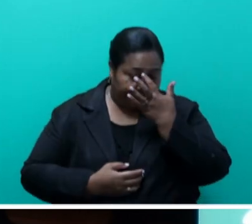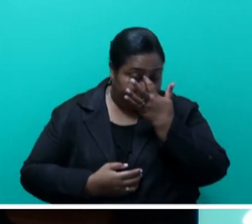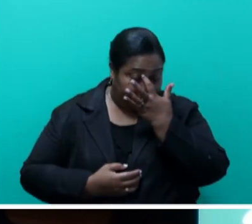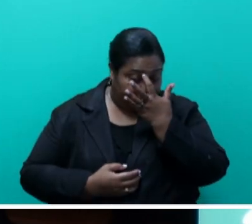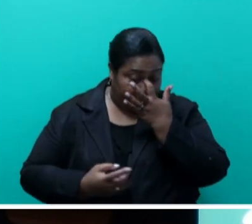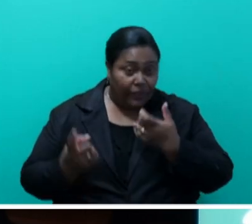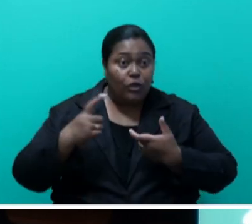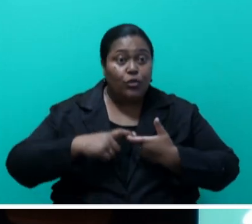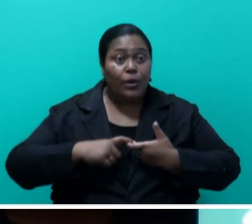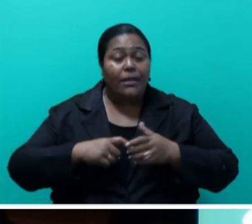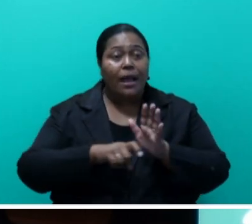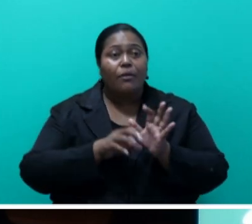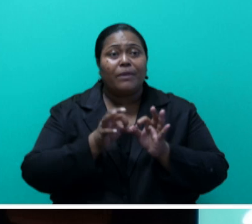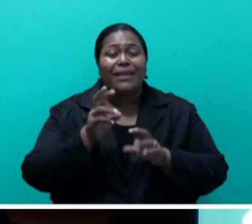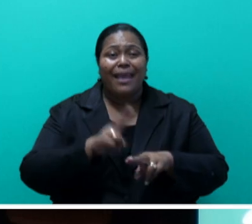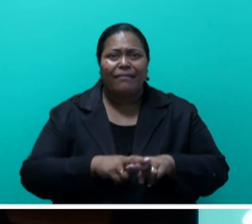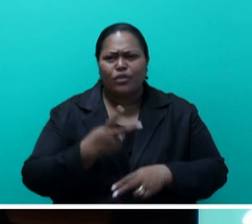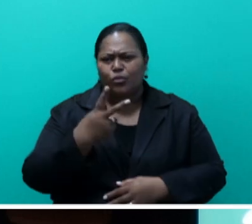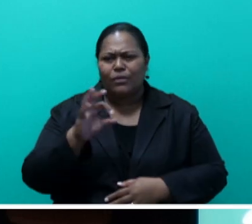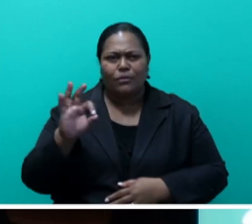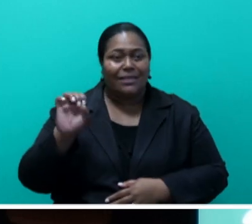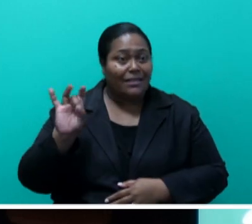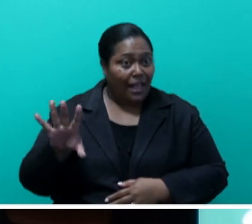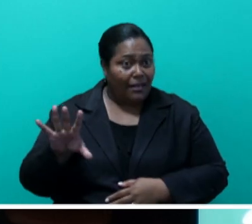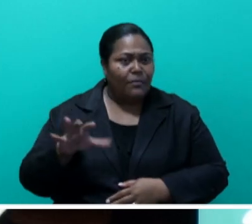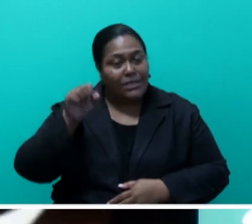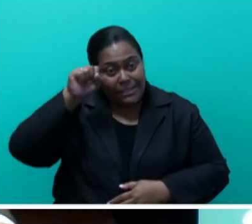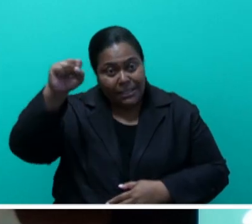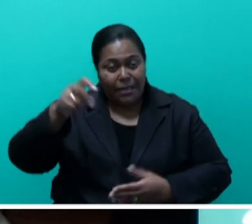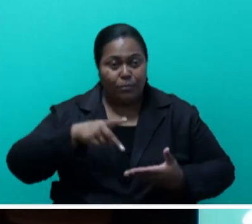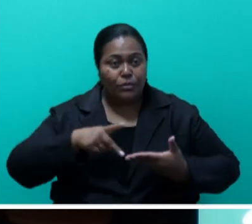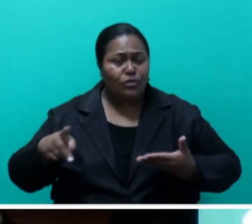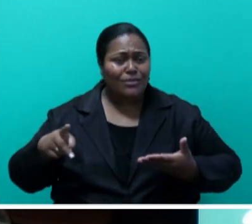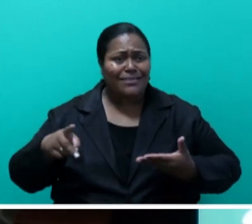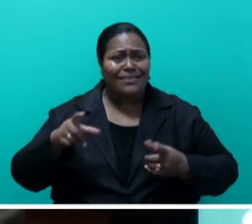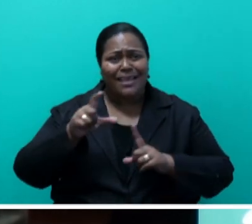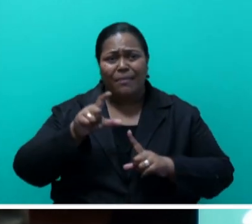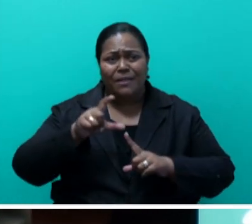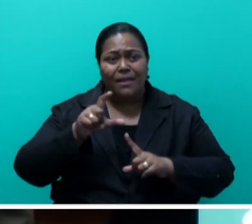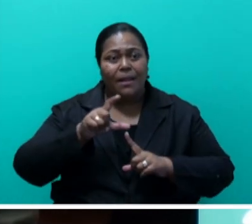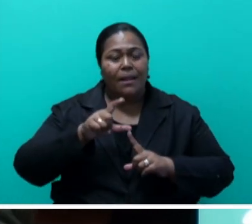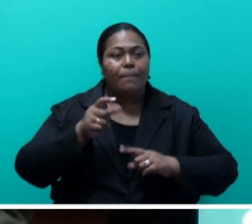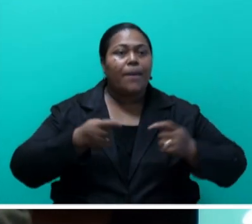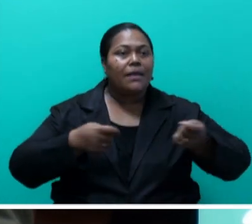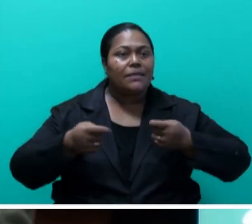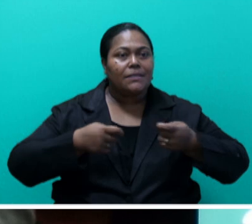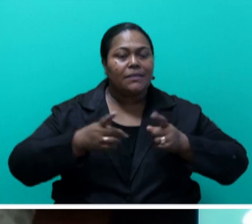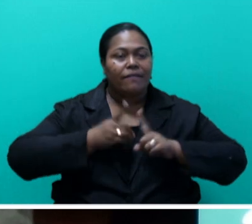in 2010 after holding senior positions at the Capital Markets Development